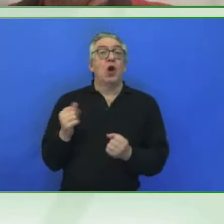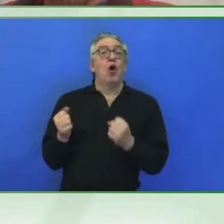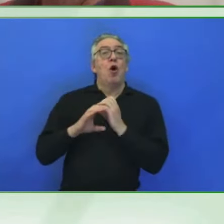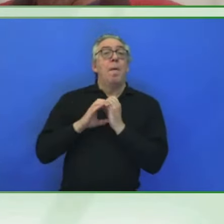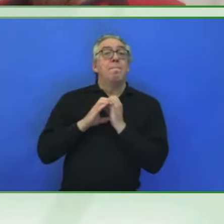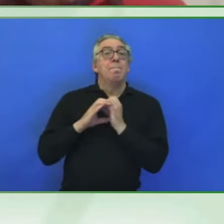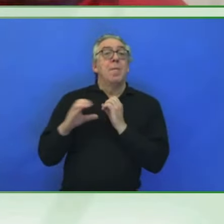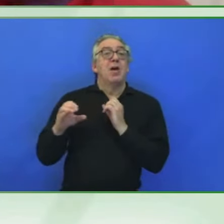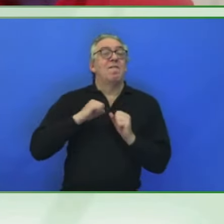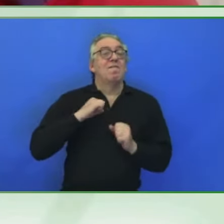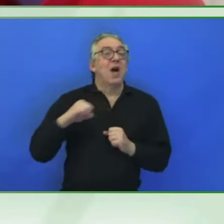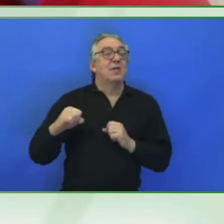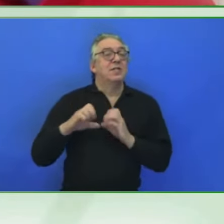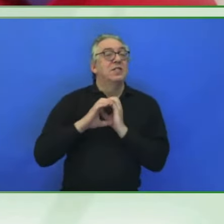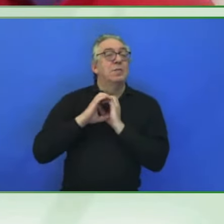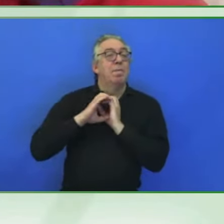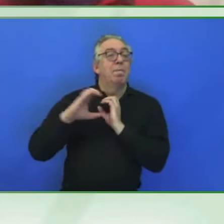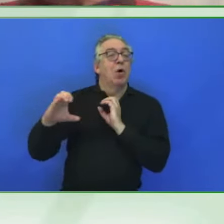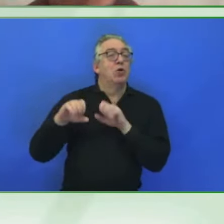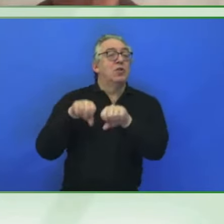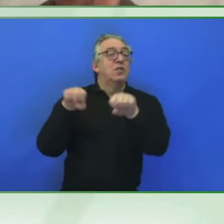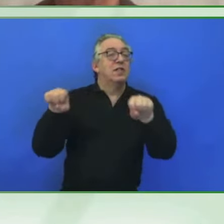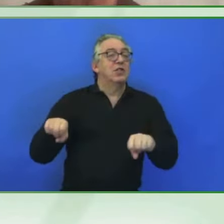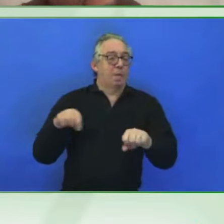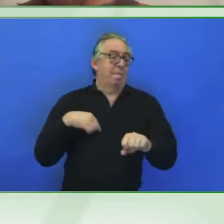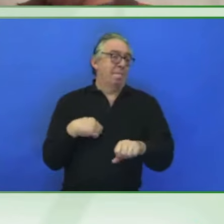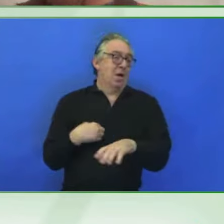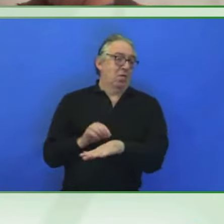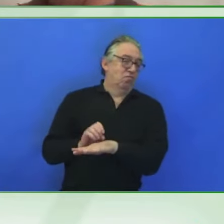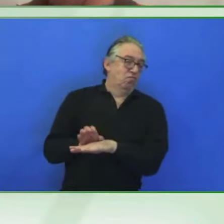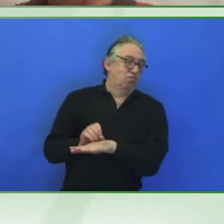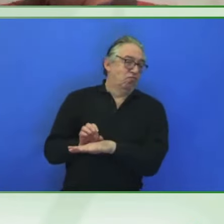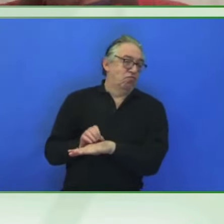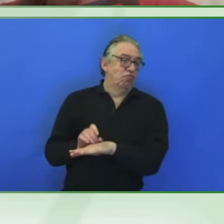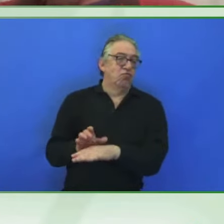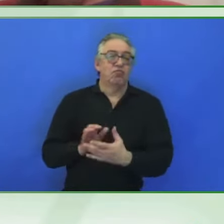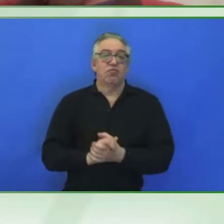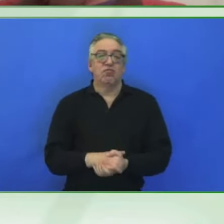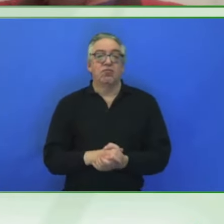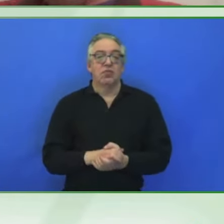first slide, please. And these have been